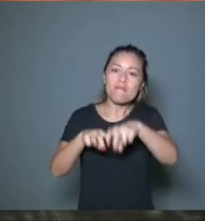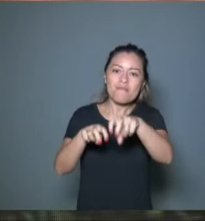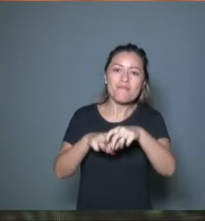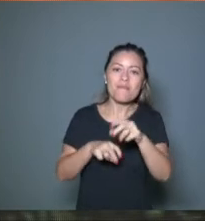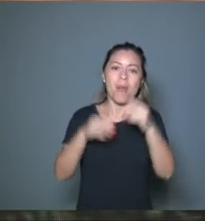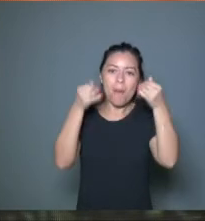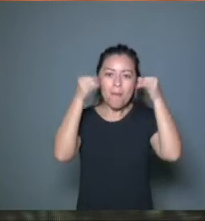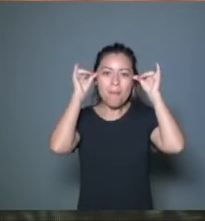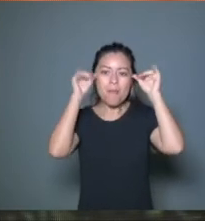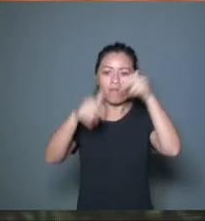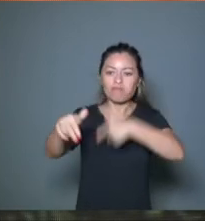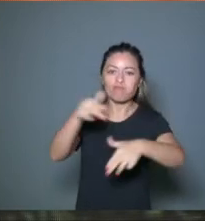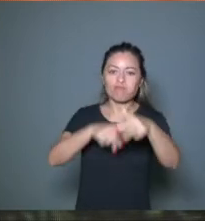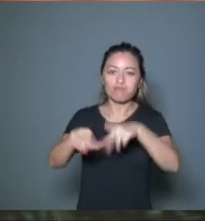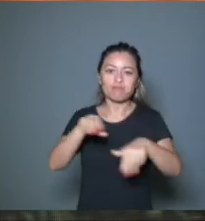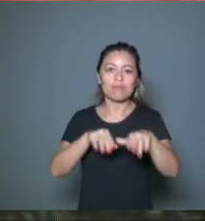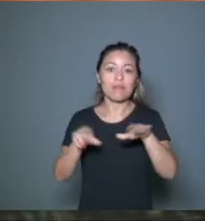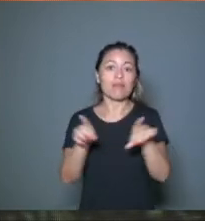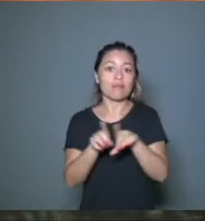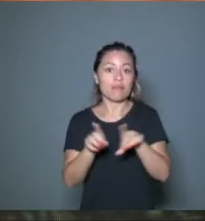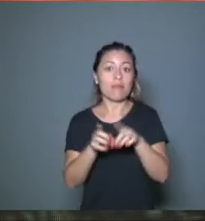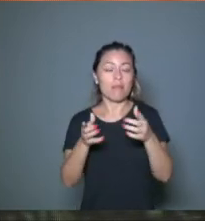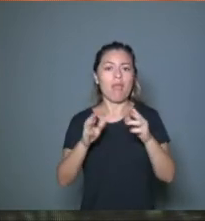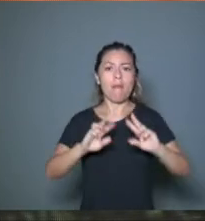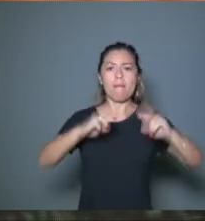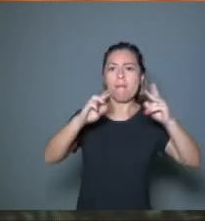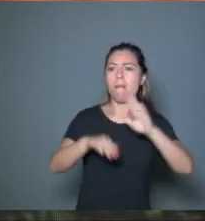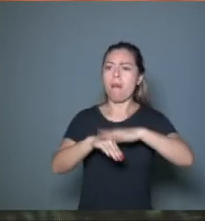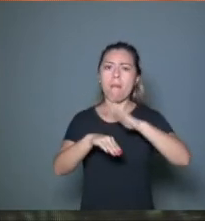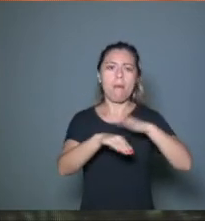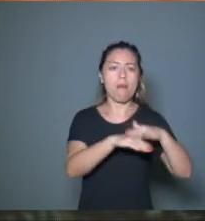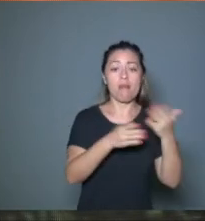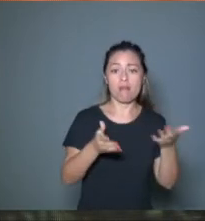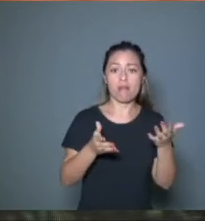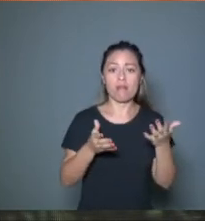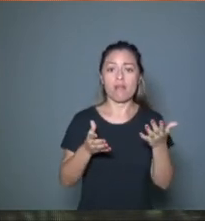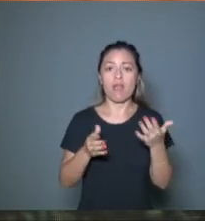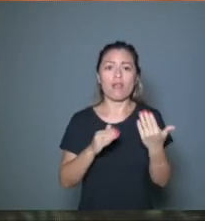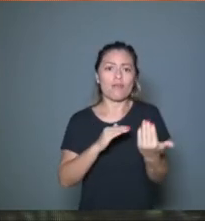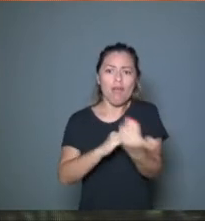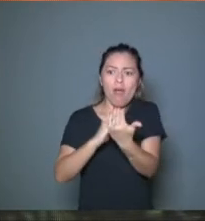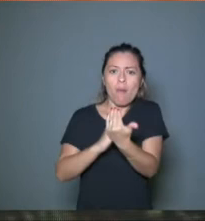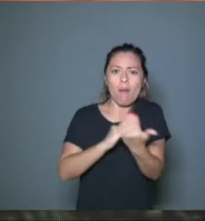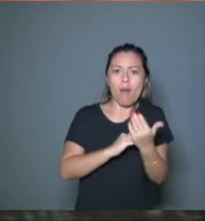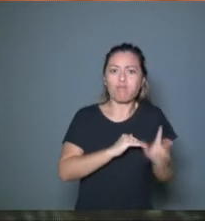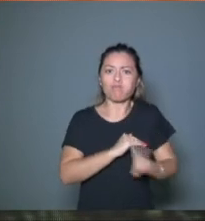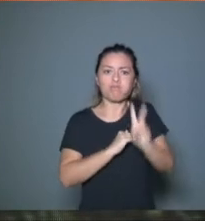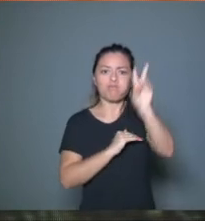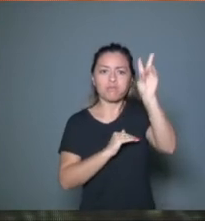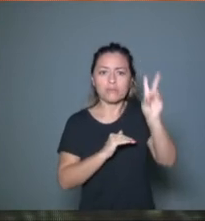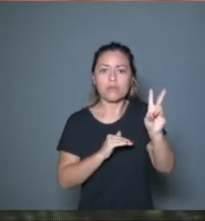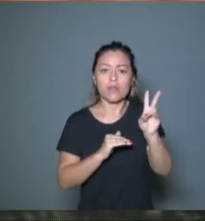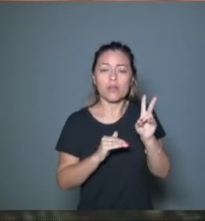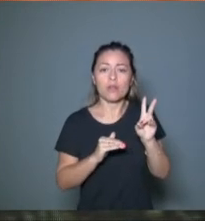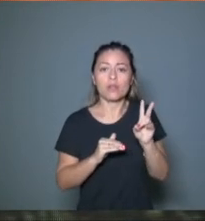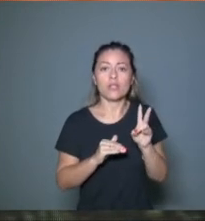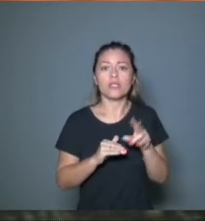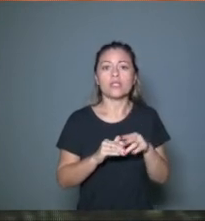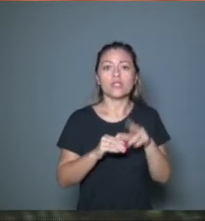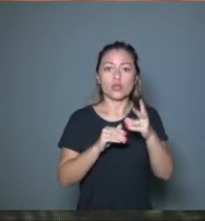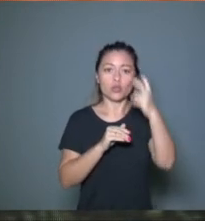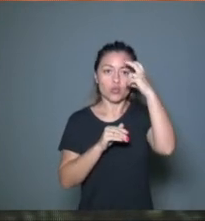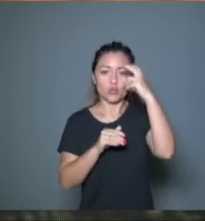investing in that. Also, the crop and livestock farming project is another project that can be